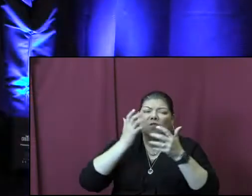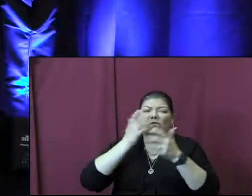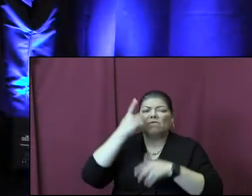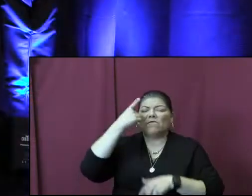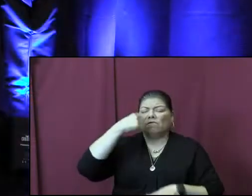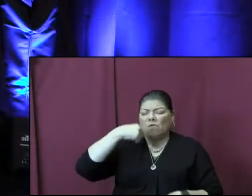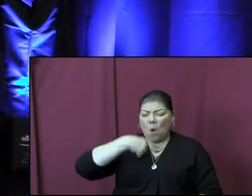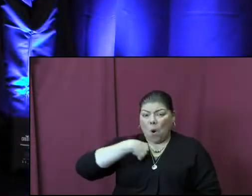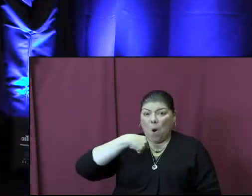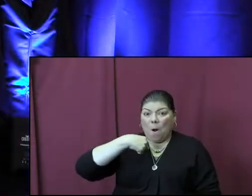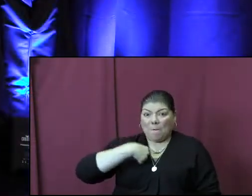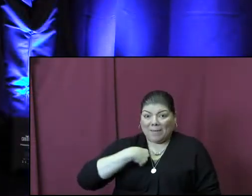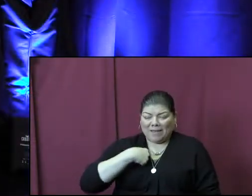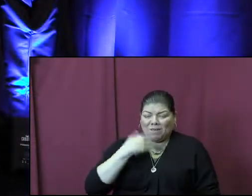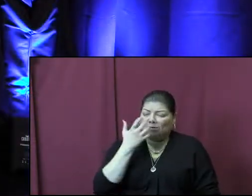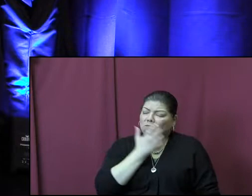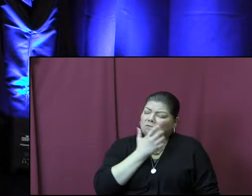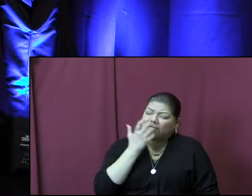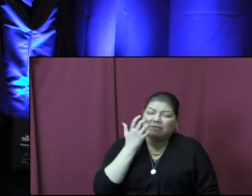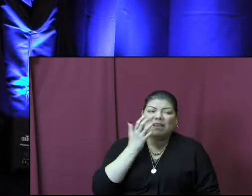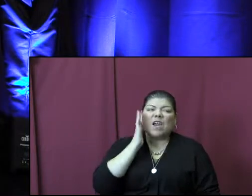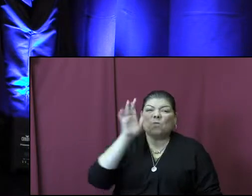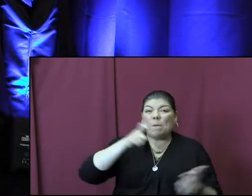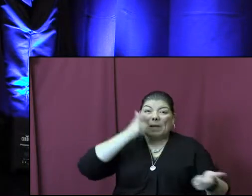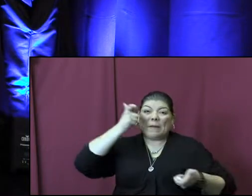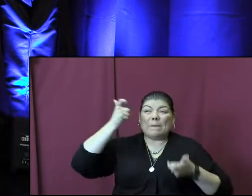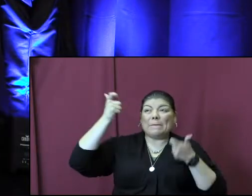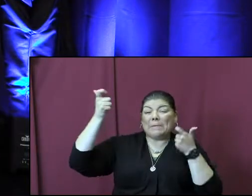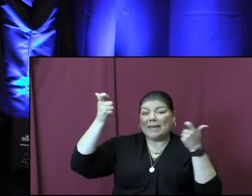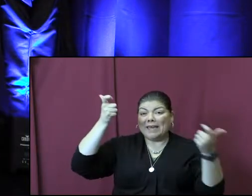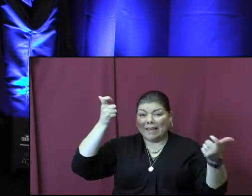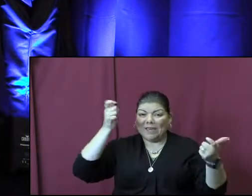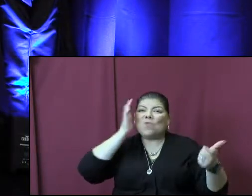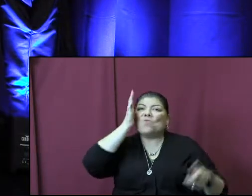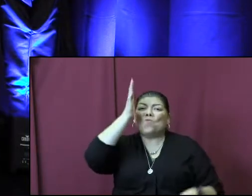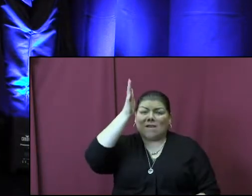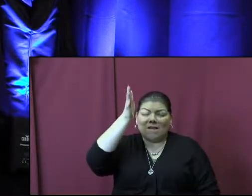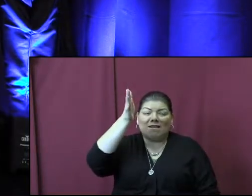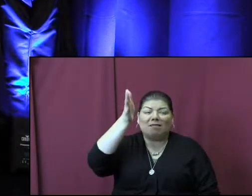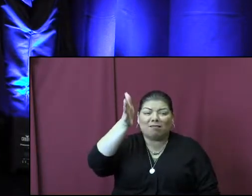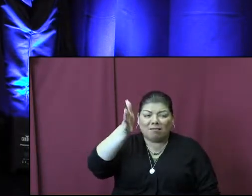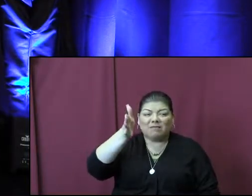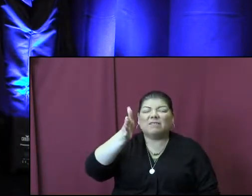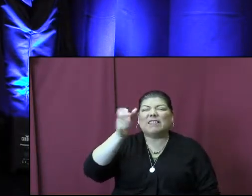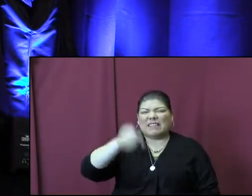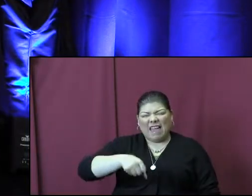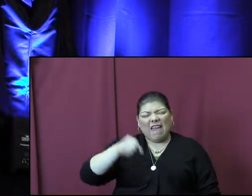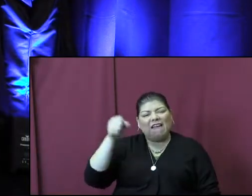miracles just for me. And it's gonna be, and it's gonna be there.